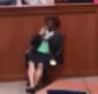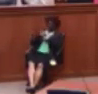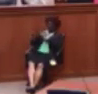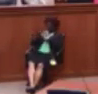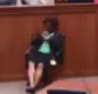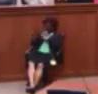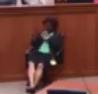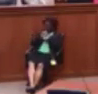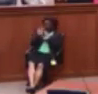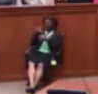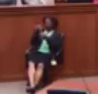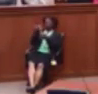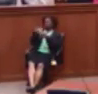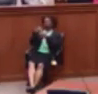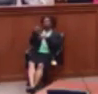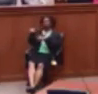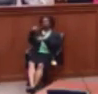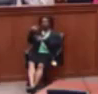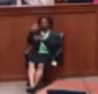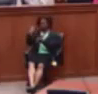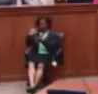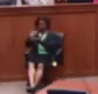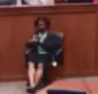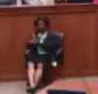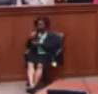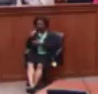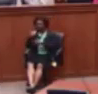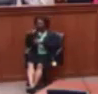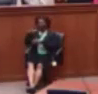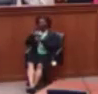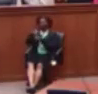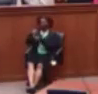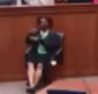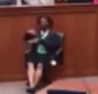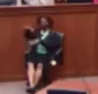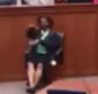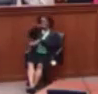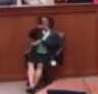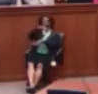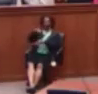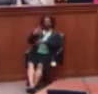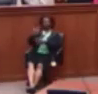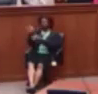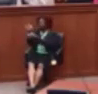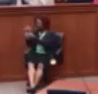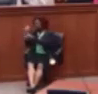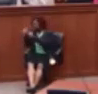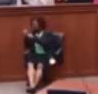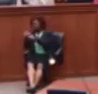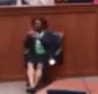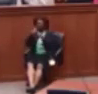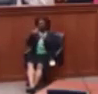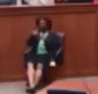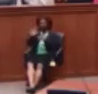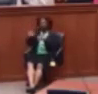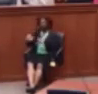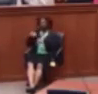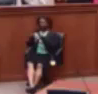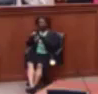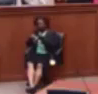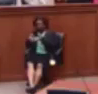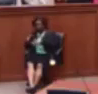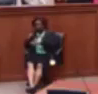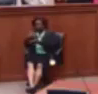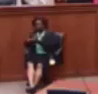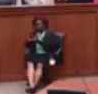what we did. We spent last fall out in the field at supervisor collaborations, at counselor collaborations,